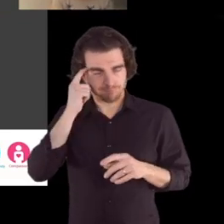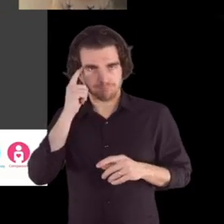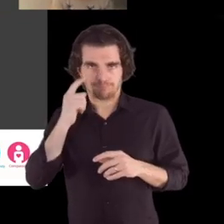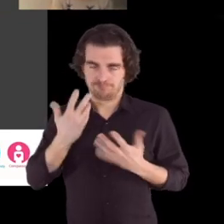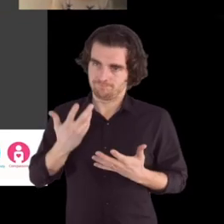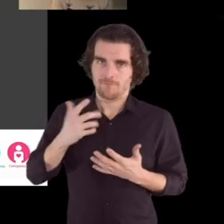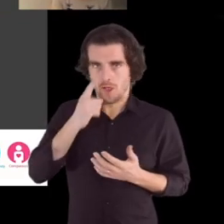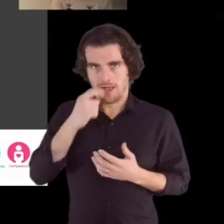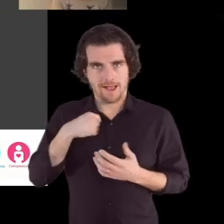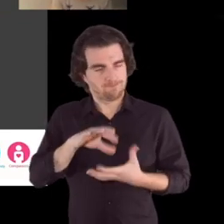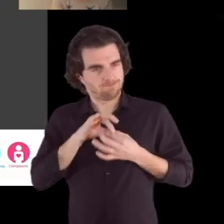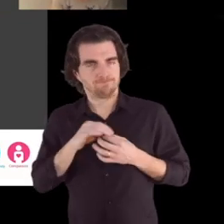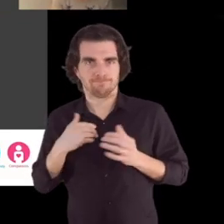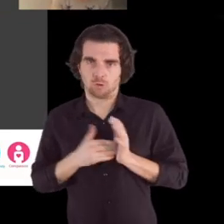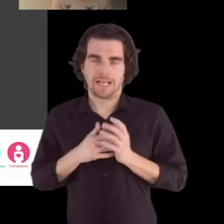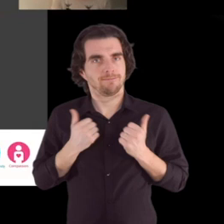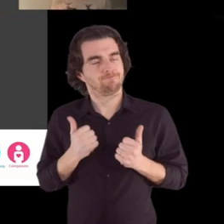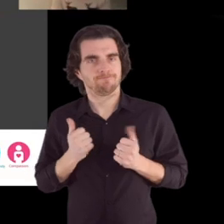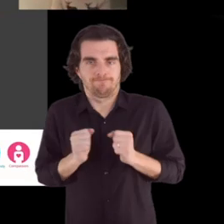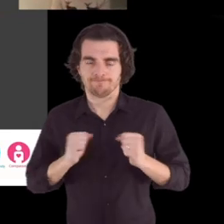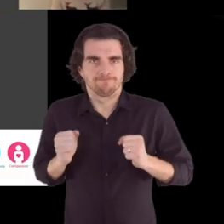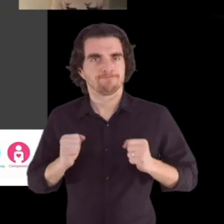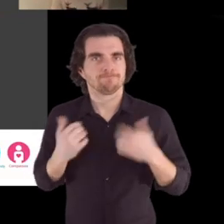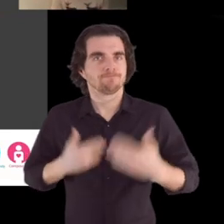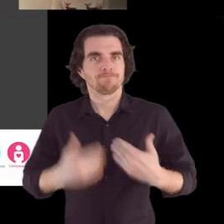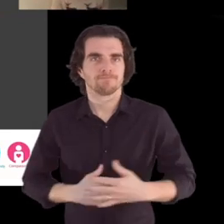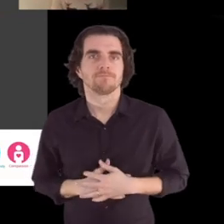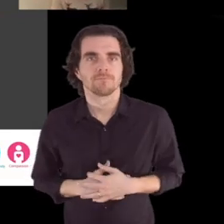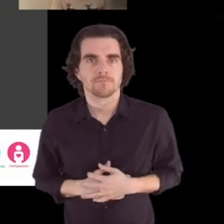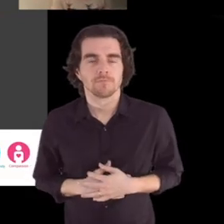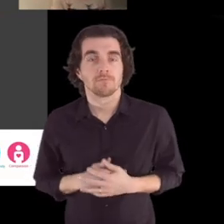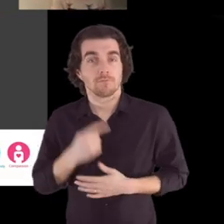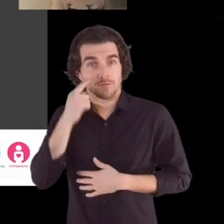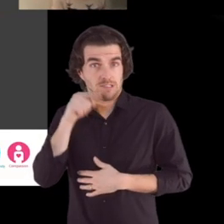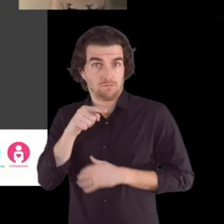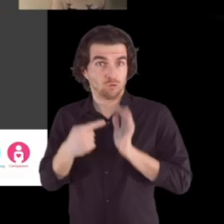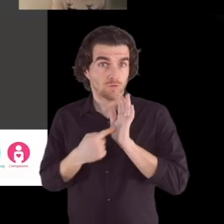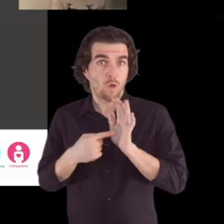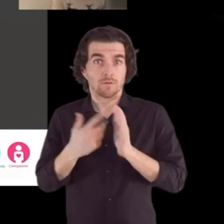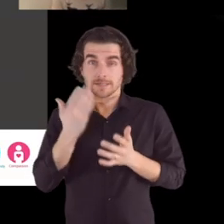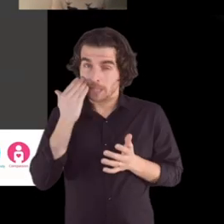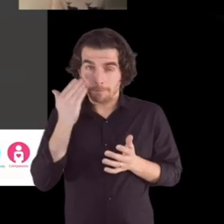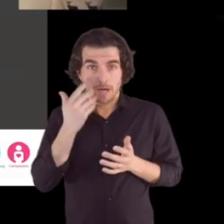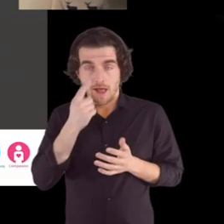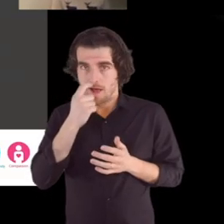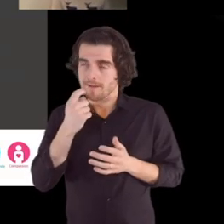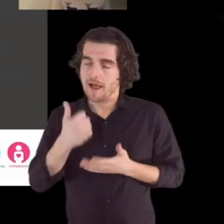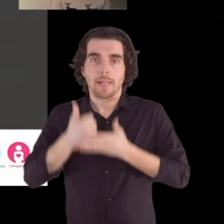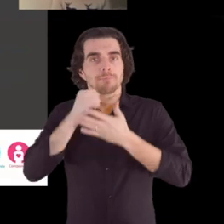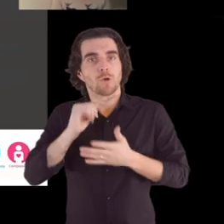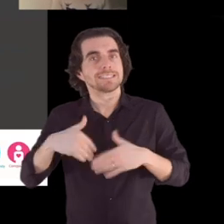it? So simple things like that can really make a difference to how the rest of your day goes. Mm-hmm. And I think that really proves the point that it is just